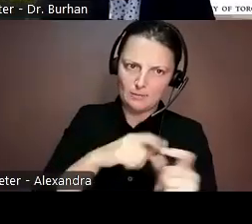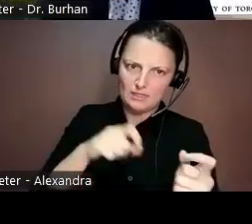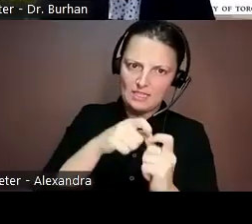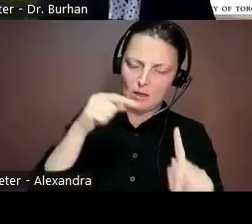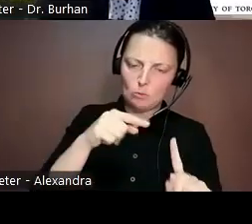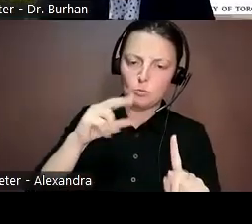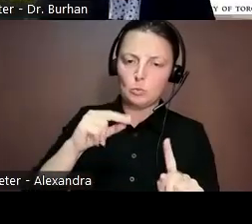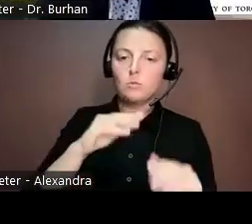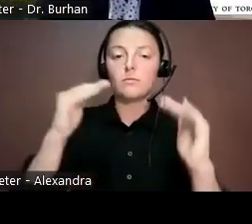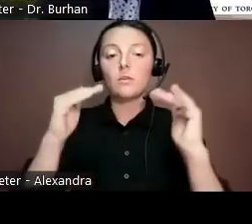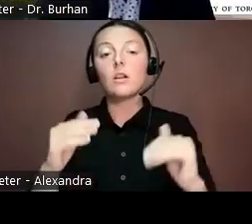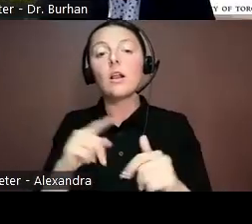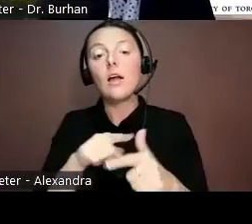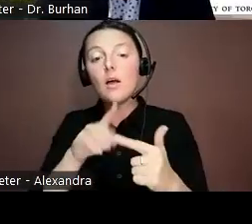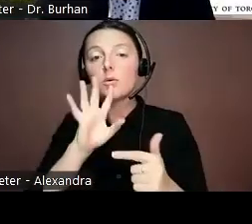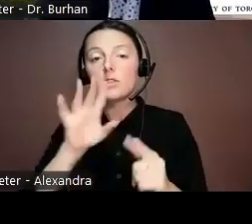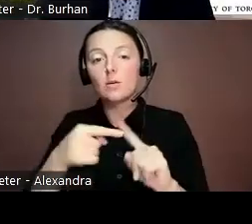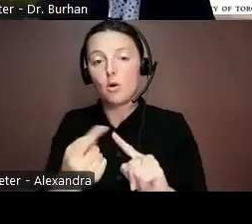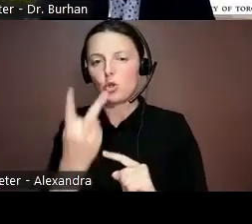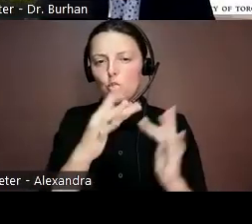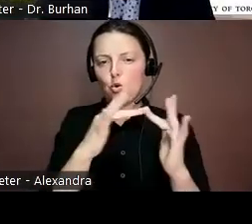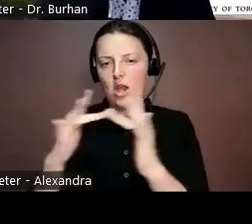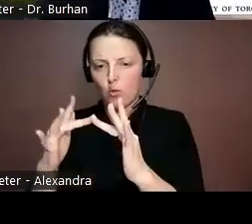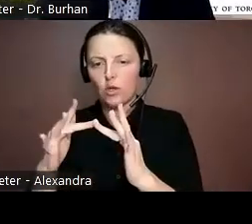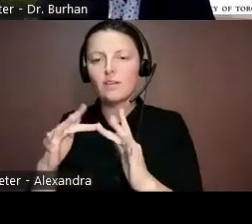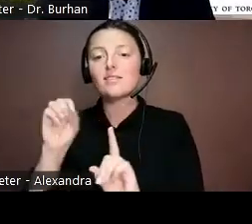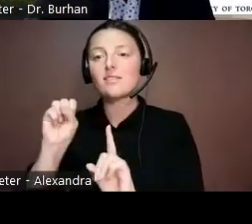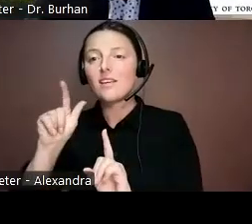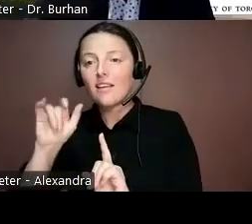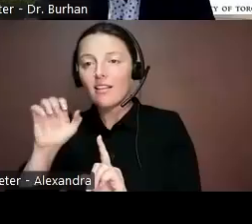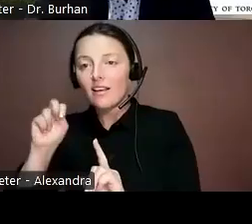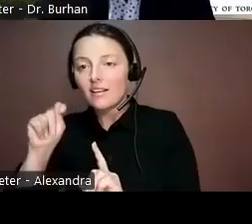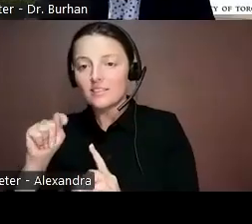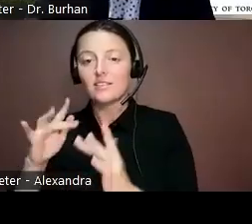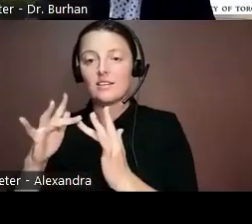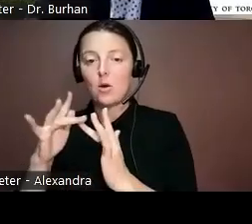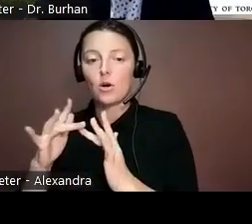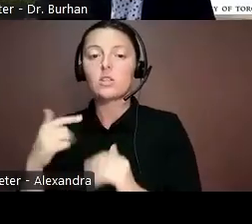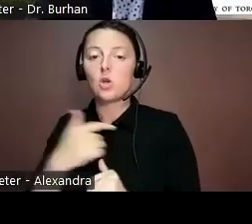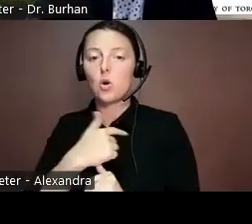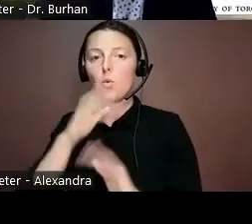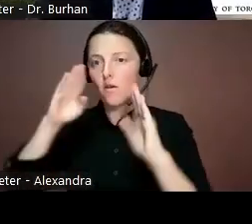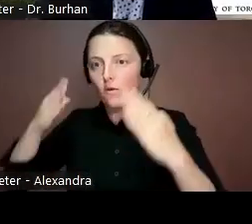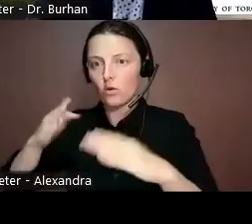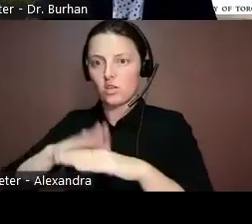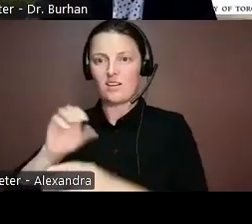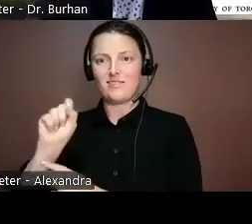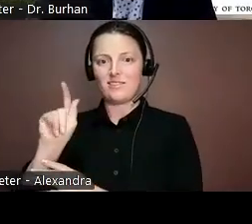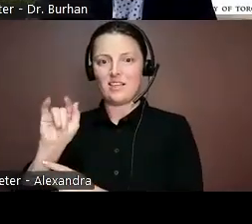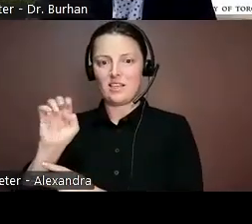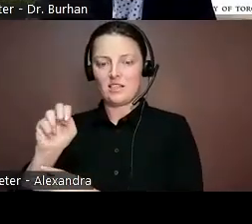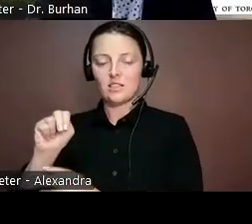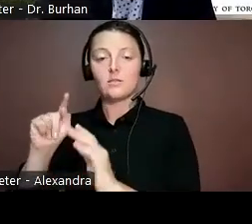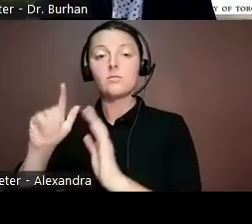where we draw attention to what is emotionally salient to us. So if you look at the state of depression, we know that people have